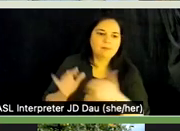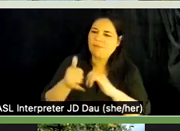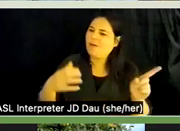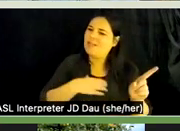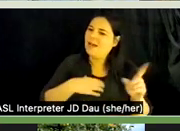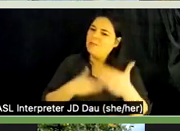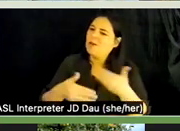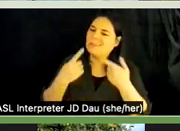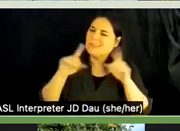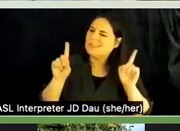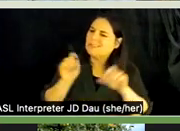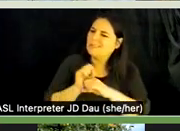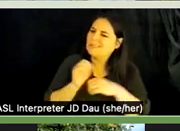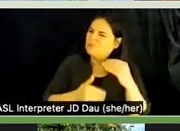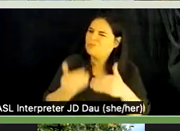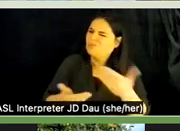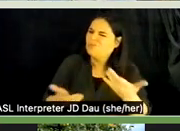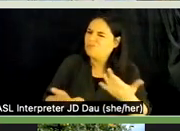how does the complaint process work?